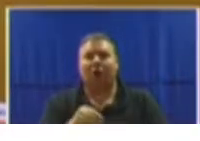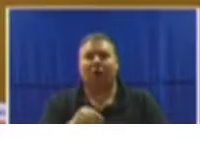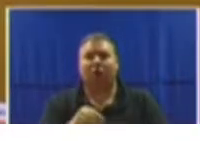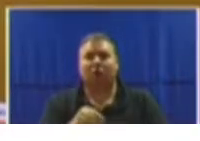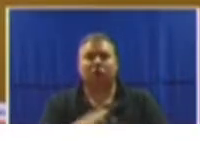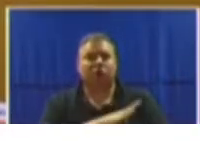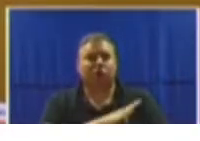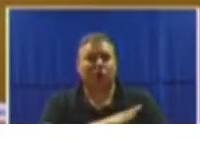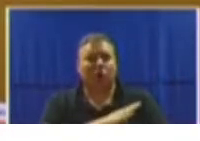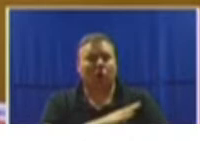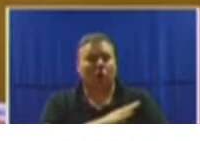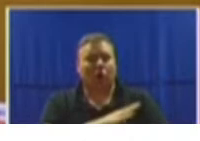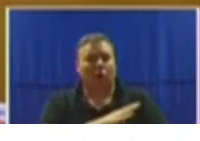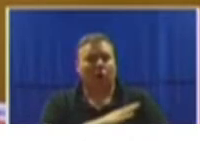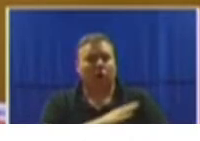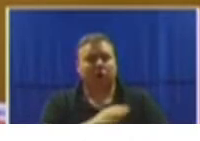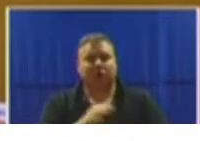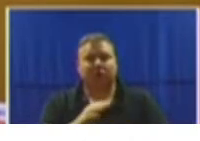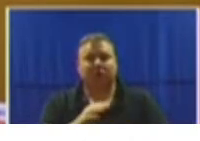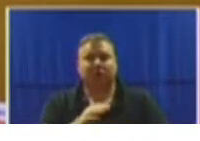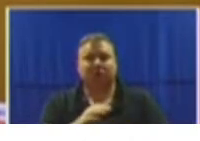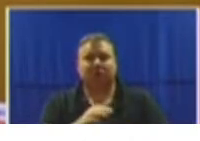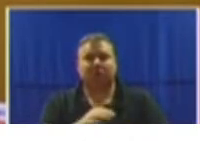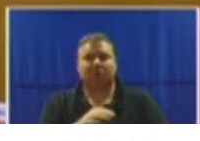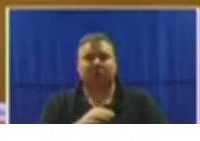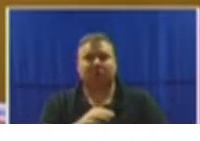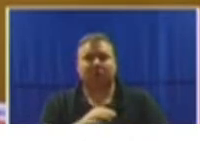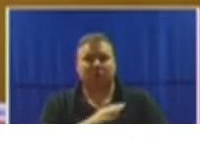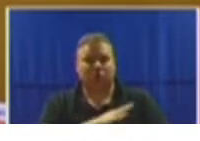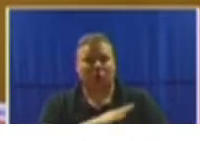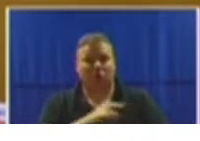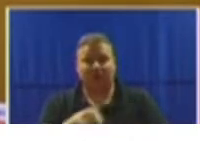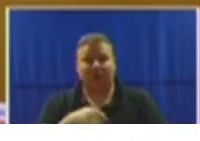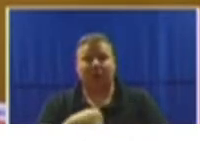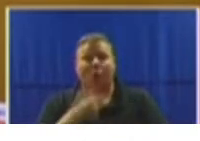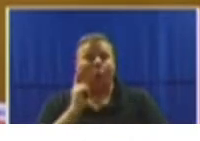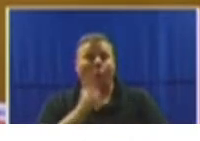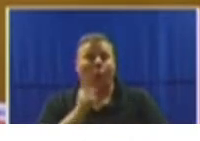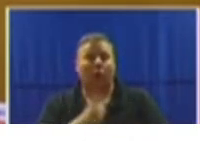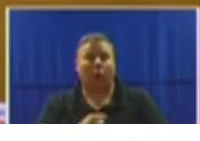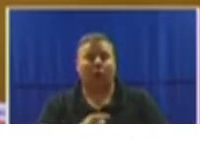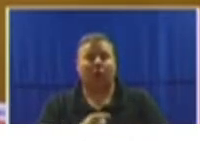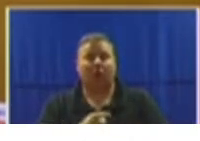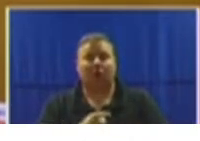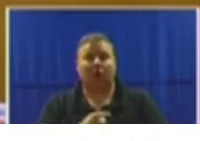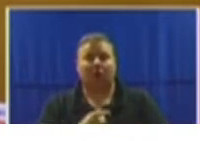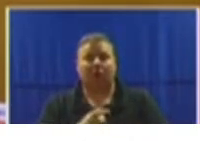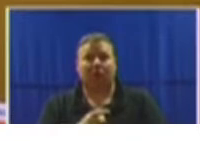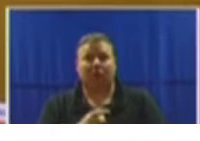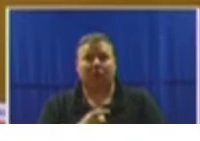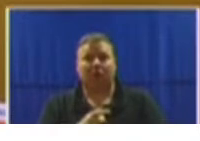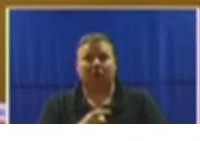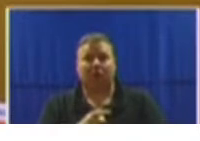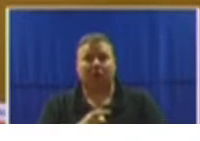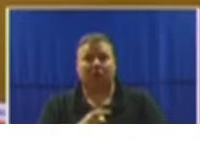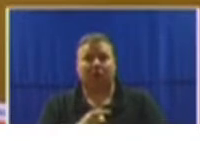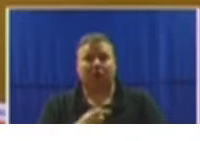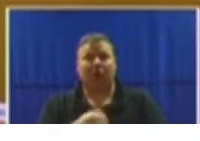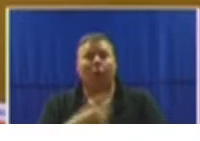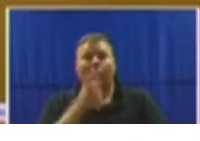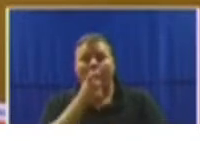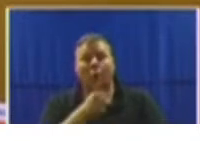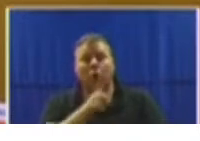itself, that I will give you a warning, I will call you your name, and I will allow you to recuse yourself from the